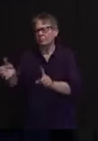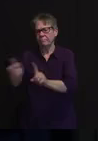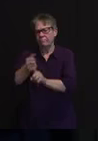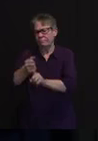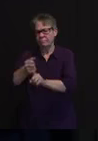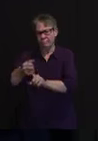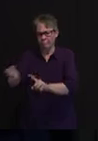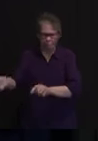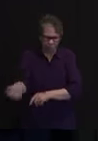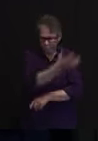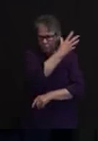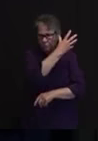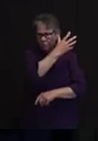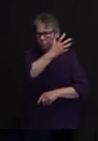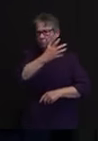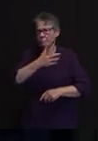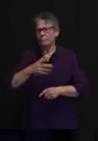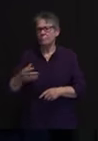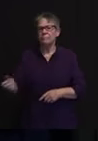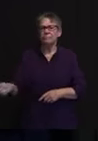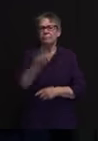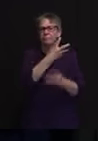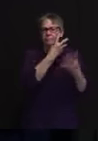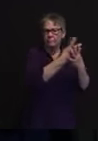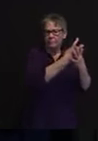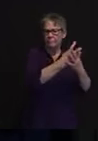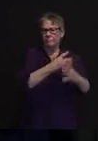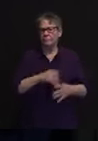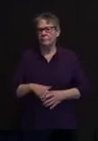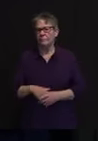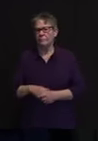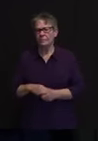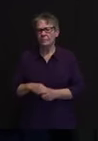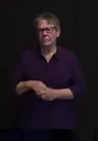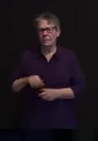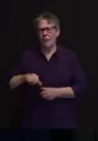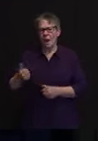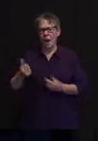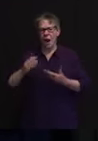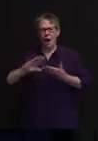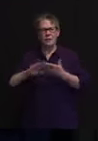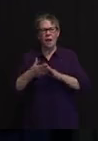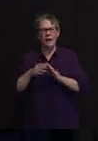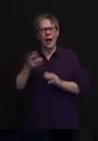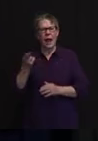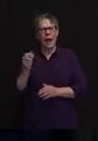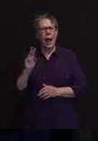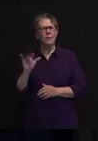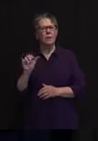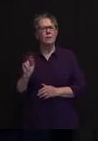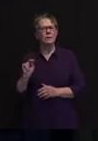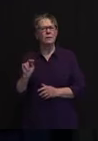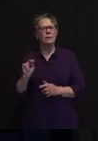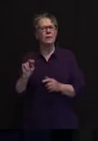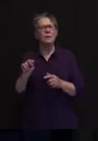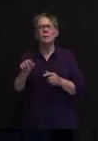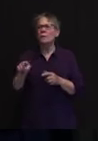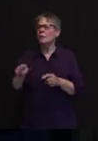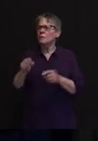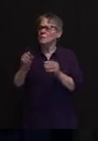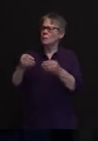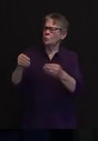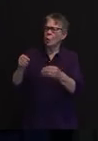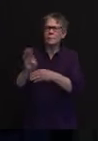Hamilton, a nail salon was closed and cited for the EO violation. In Salem City, another arrest for somebody active